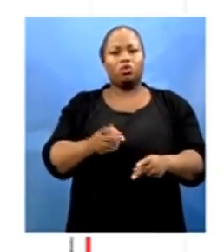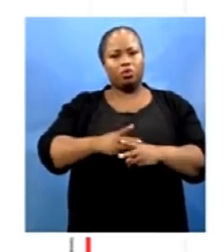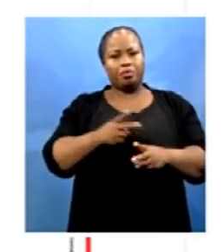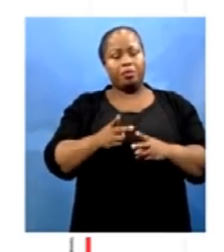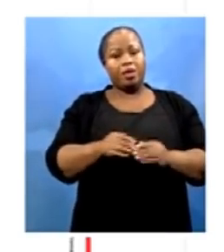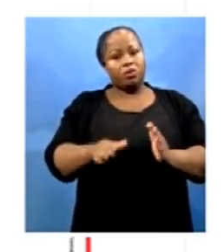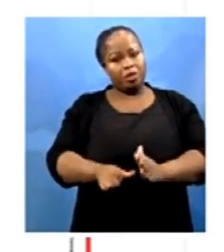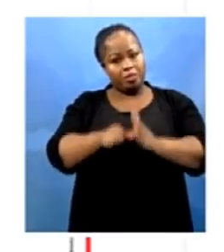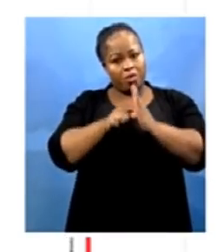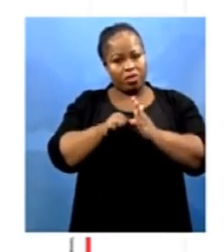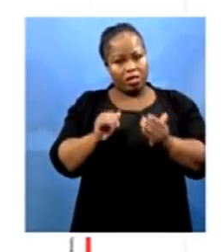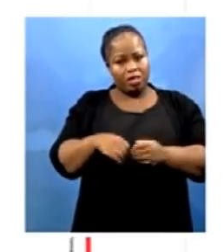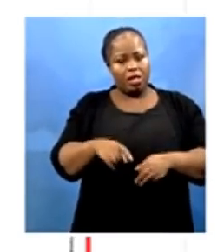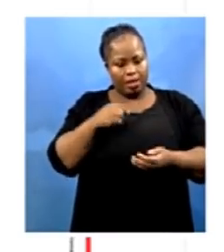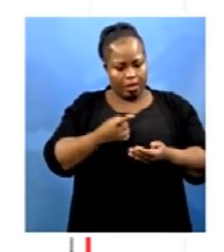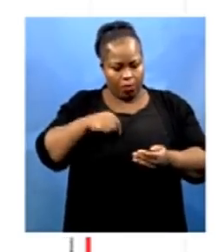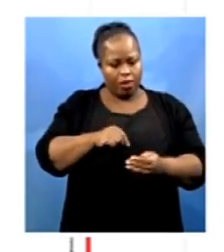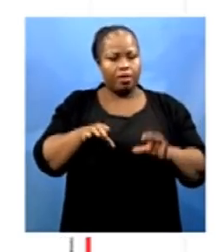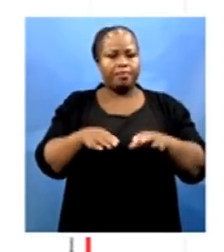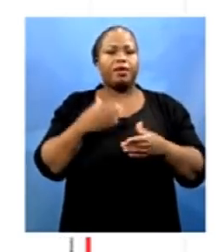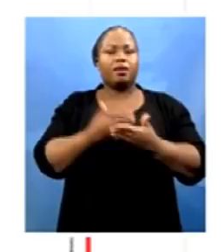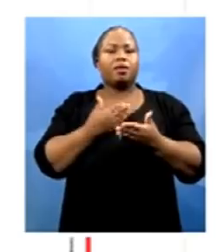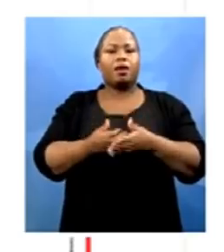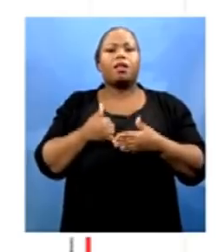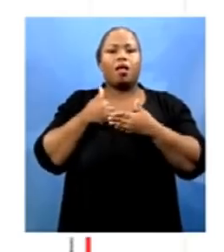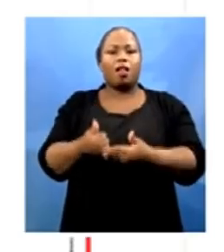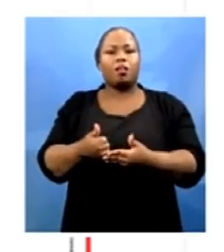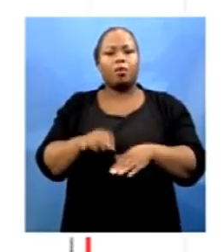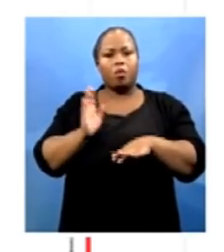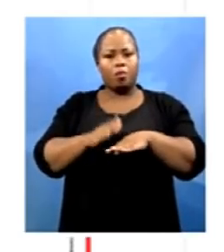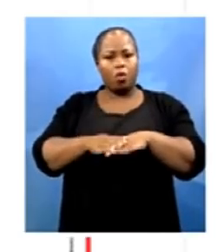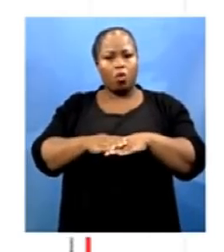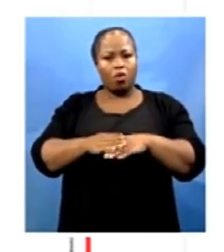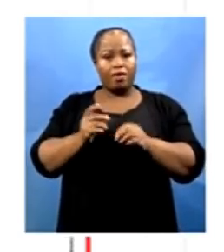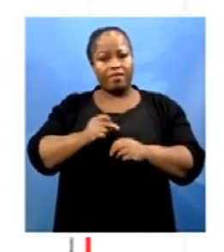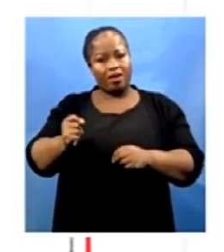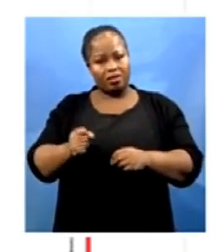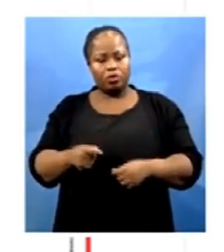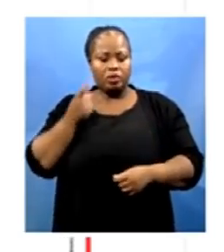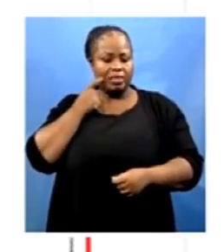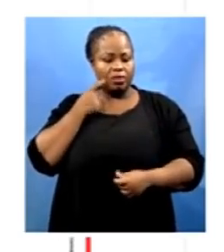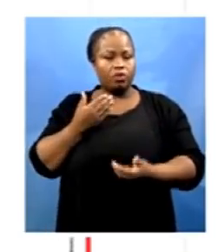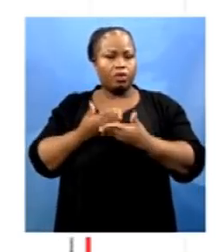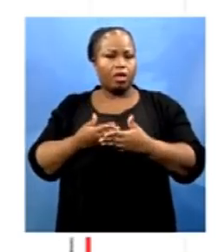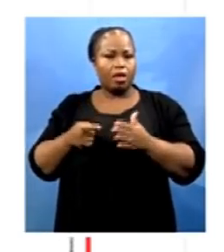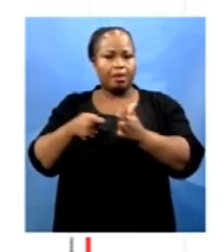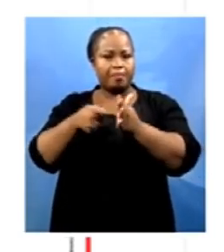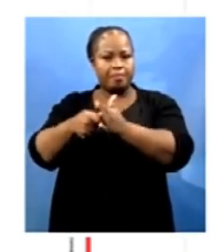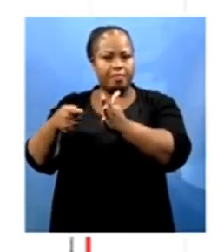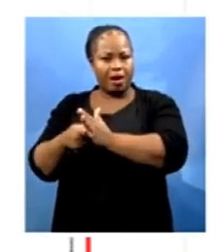in and work quickly to bring in these much-needed supplies as quickly as